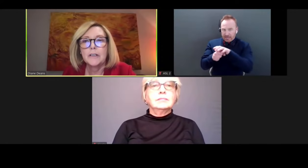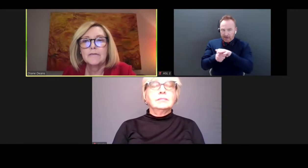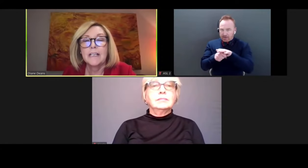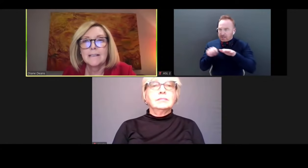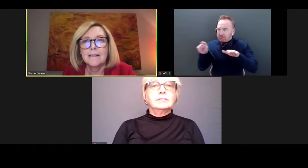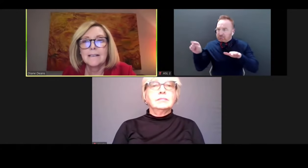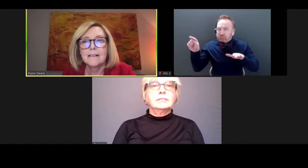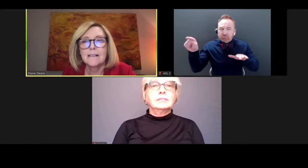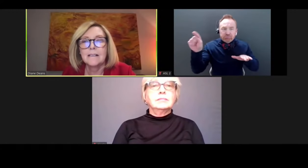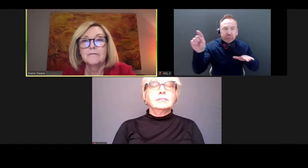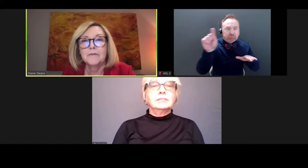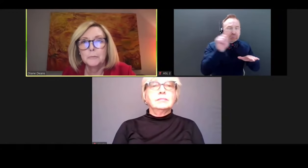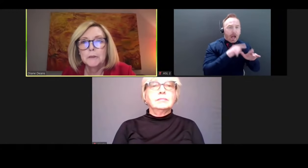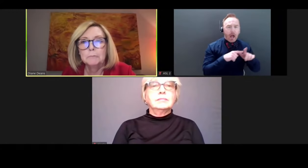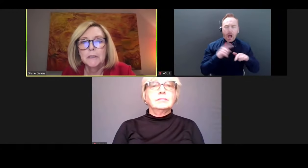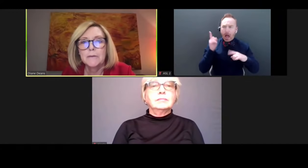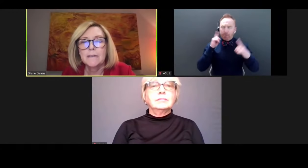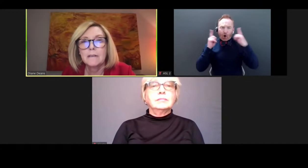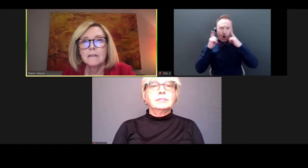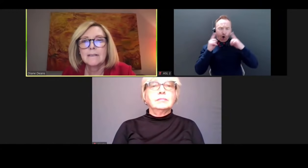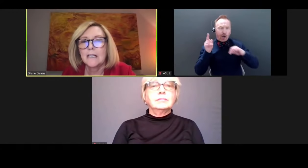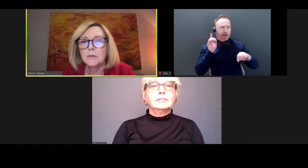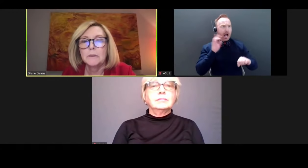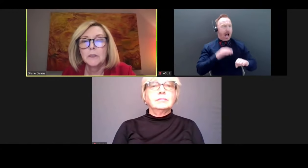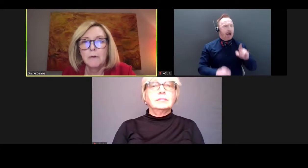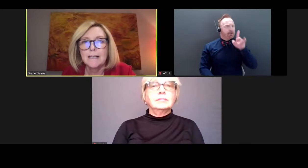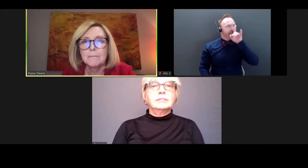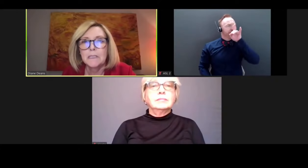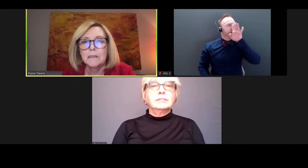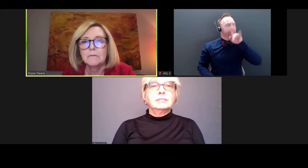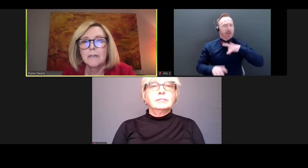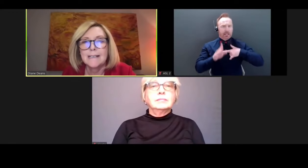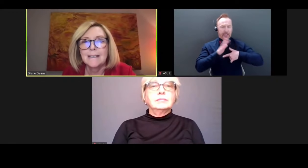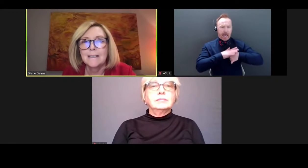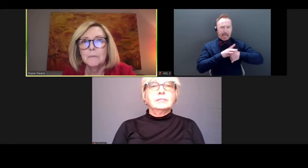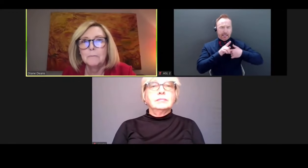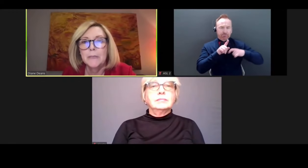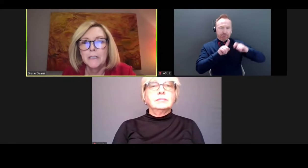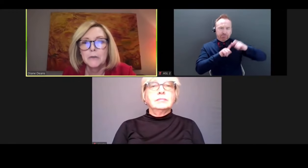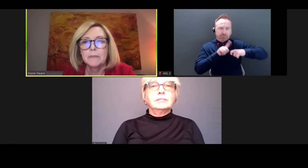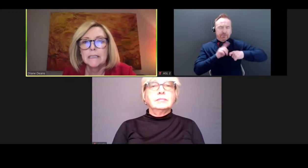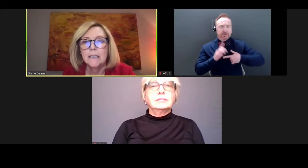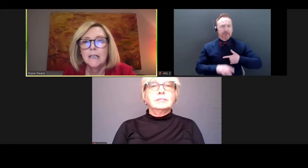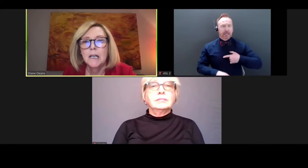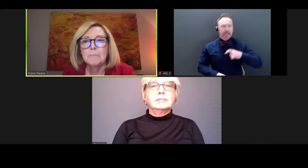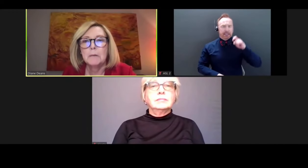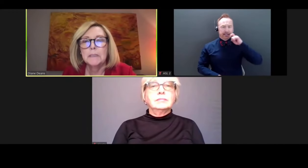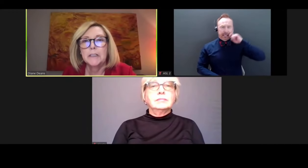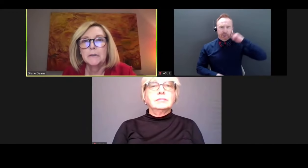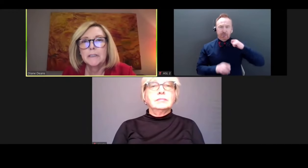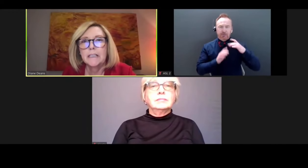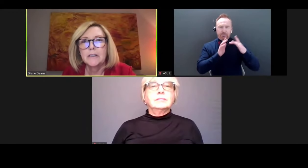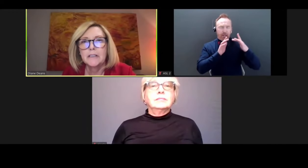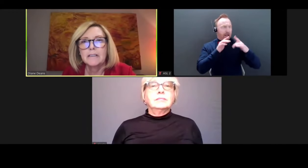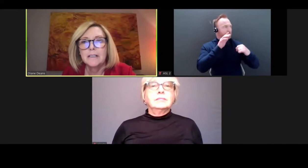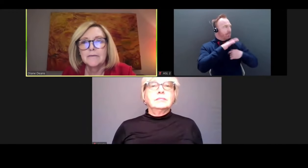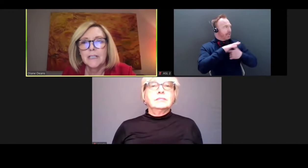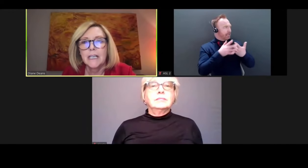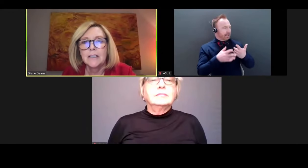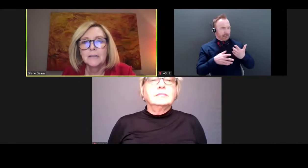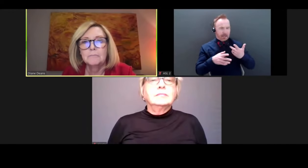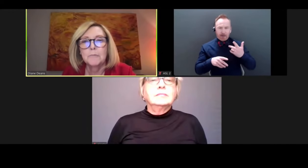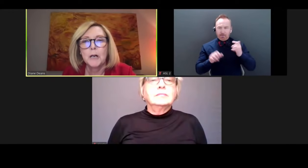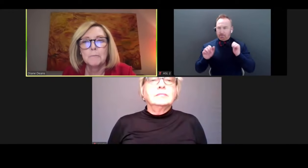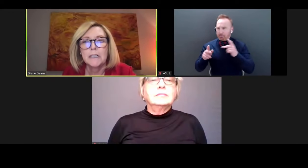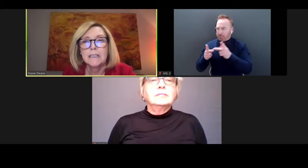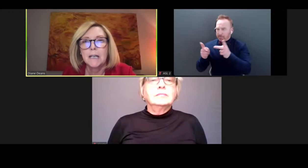heard of instances of verbal abuse, sexual harassment, racism and bigotry, public urination and